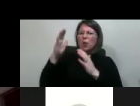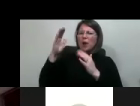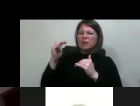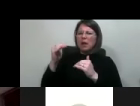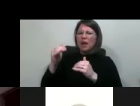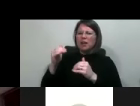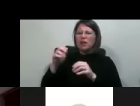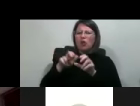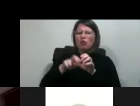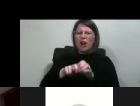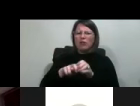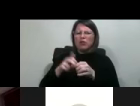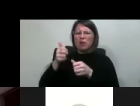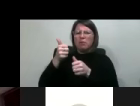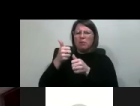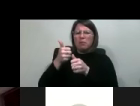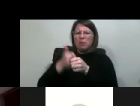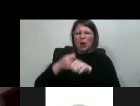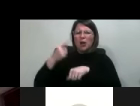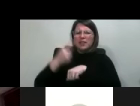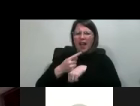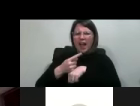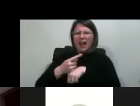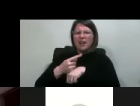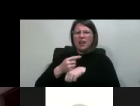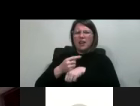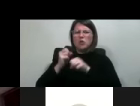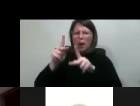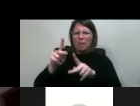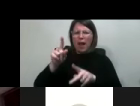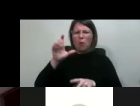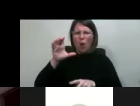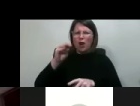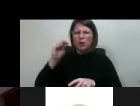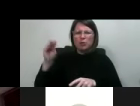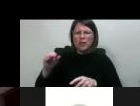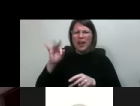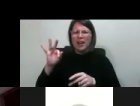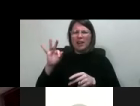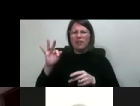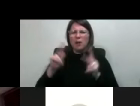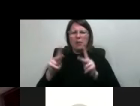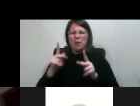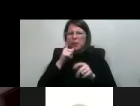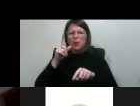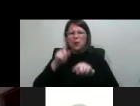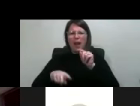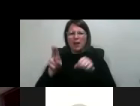100% if you have fewer trains and you have people who can no longer take the commuter rail, for example?